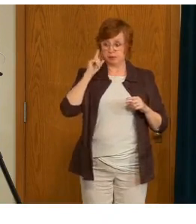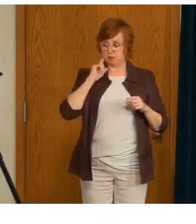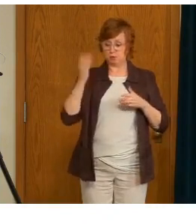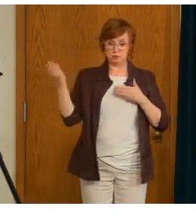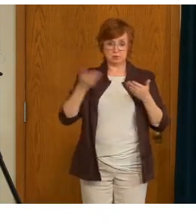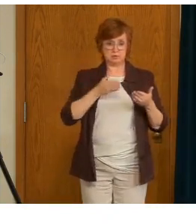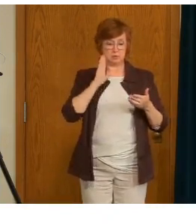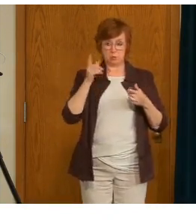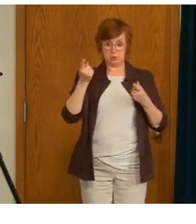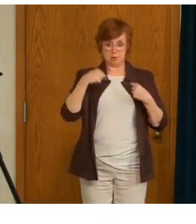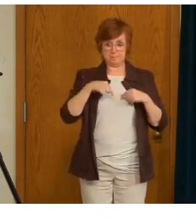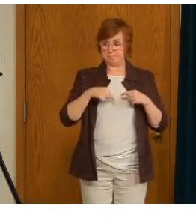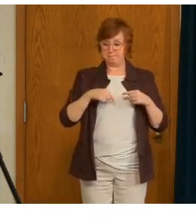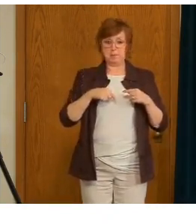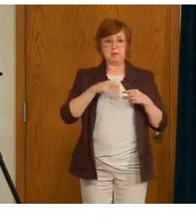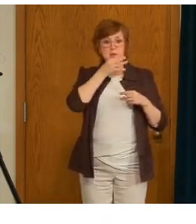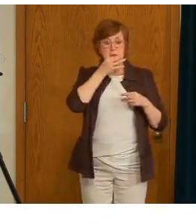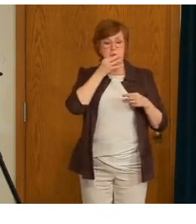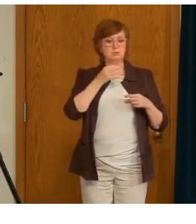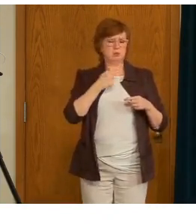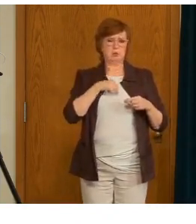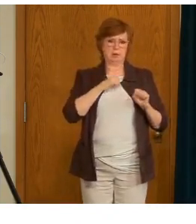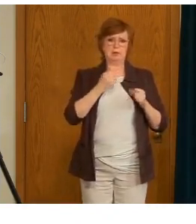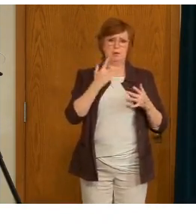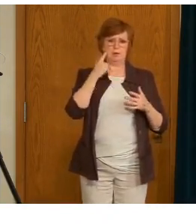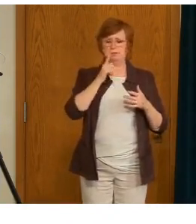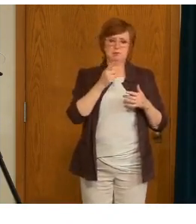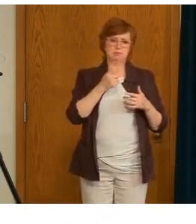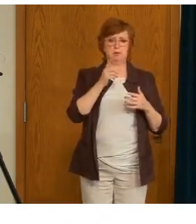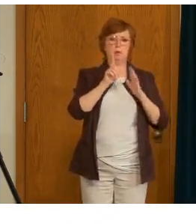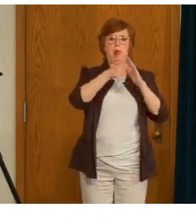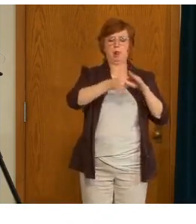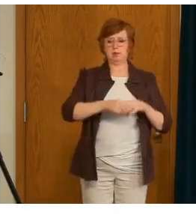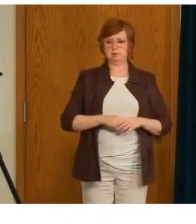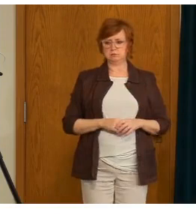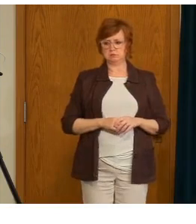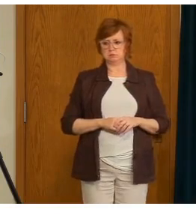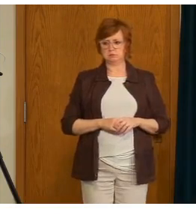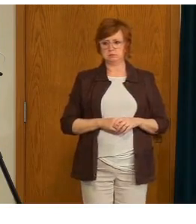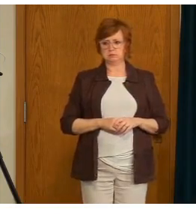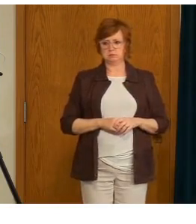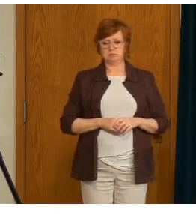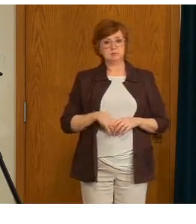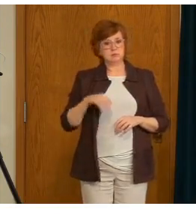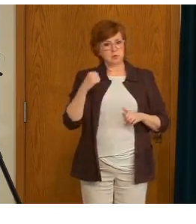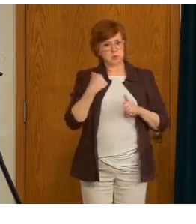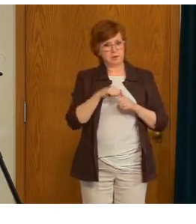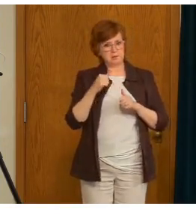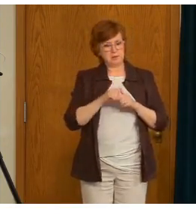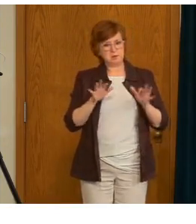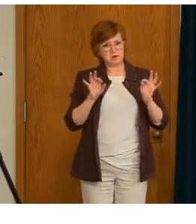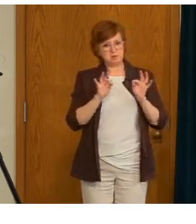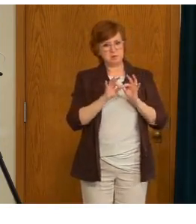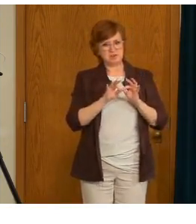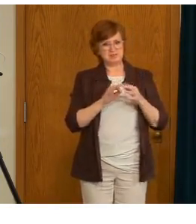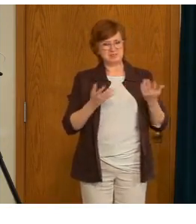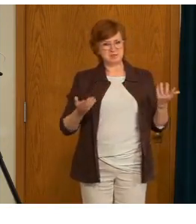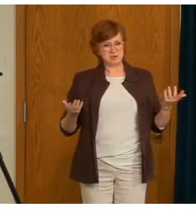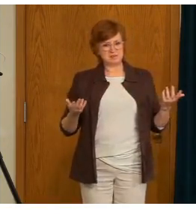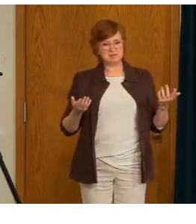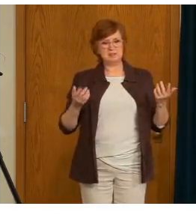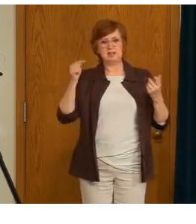or whether mix and match is required. And I have to say, a lot of this also depends on community transmission. Till such time that all of us